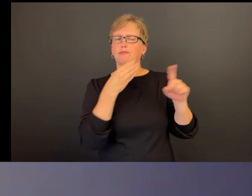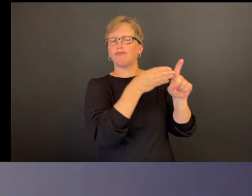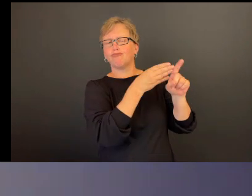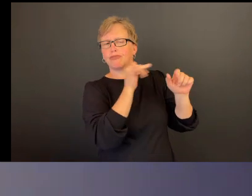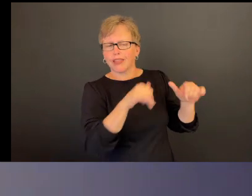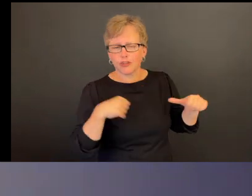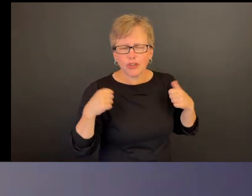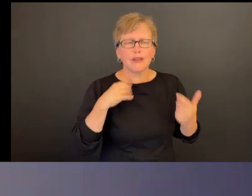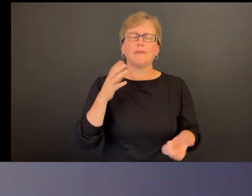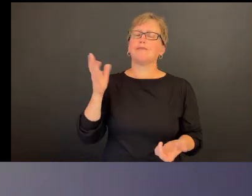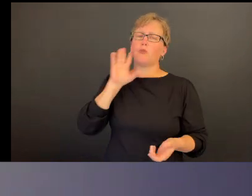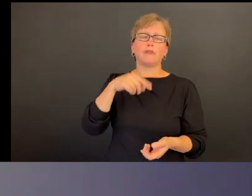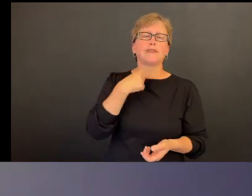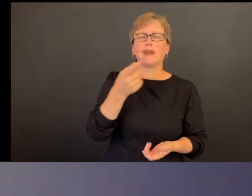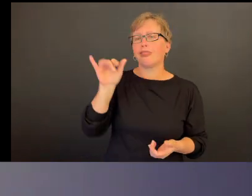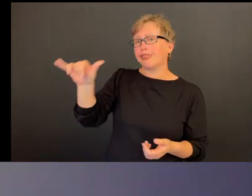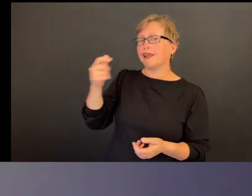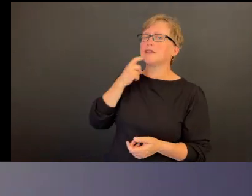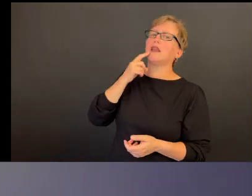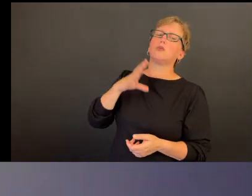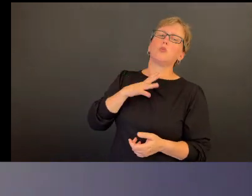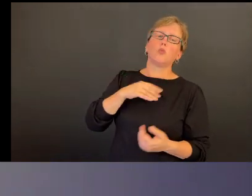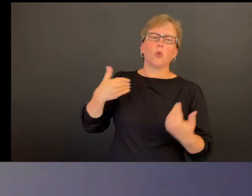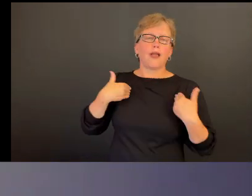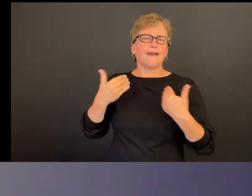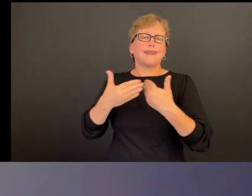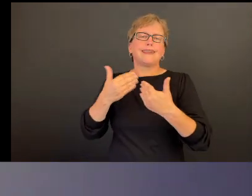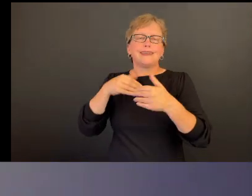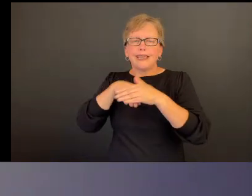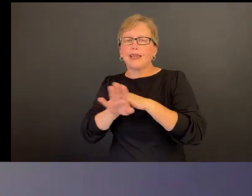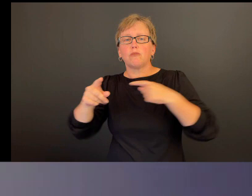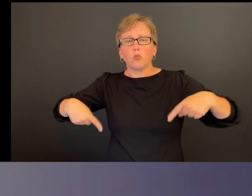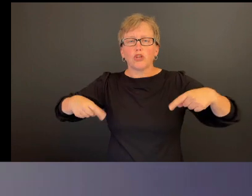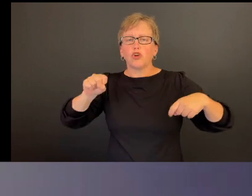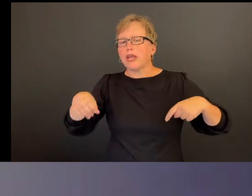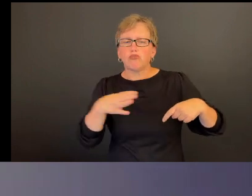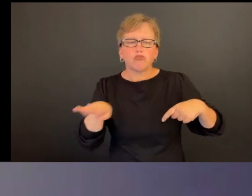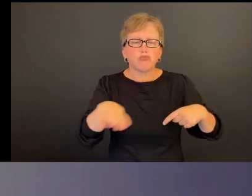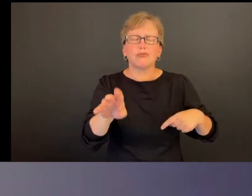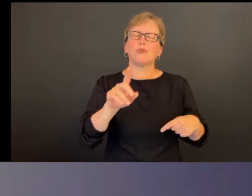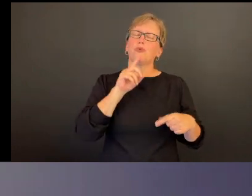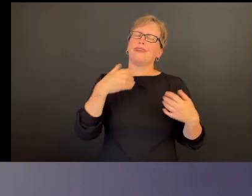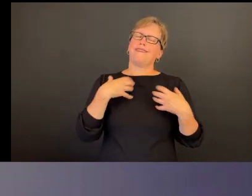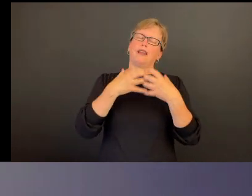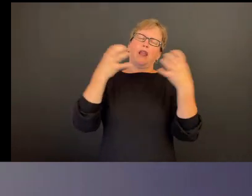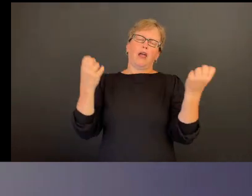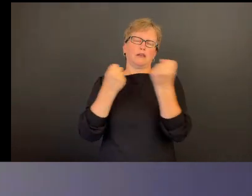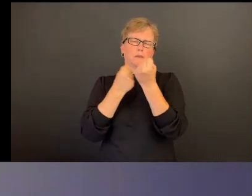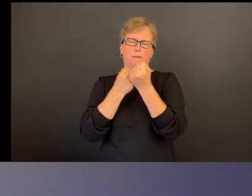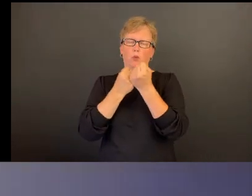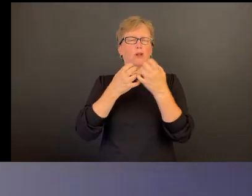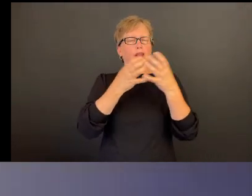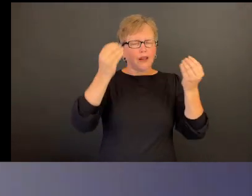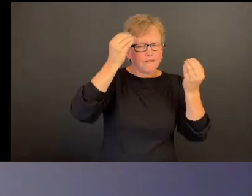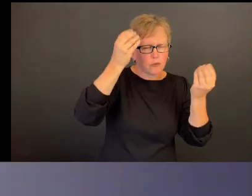this gym, they'll even have information about, it's really easy if you go to this dentist, I can get into their office. I mean, there's just